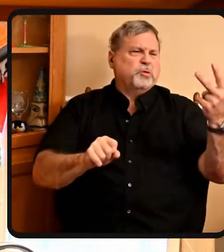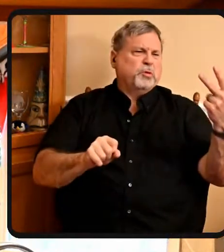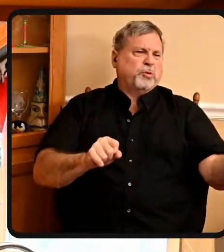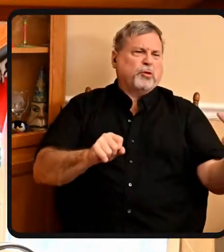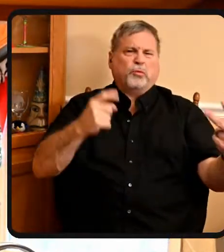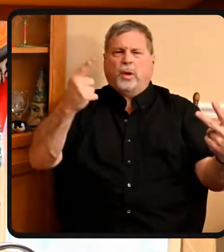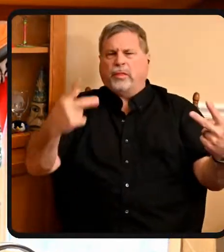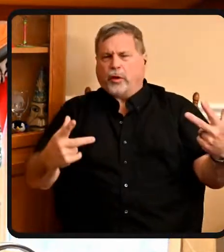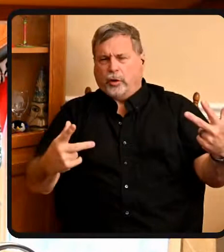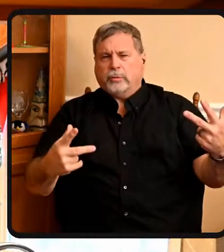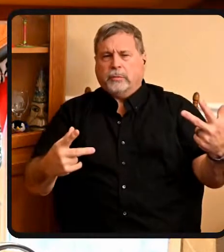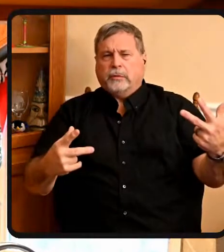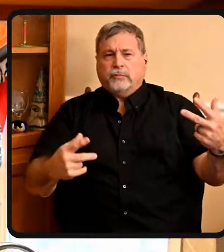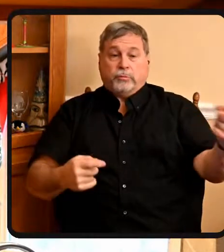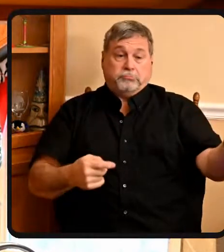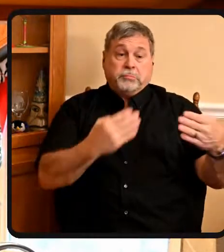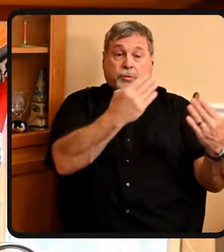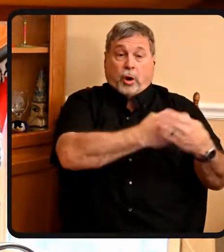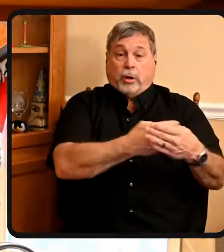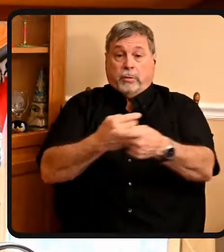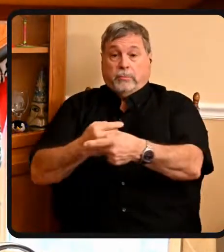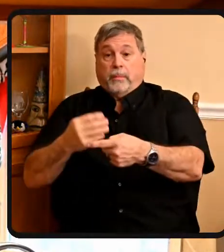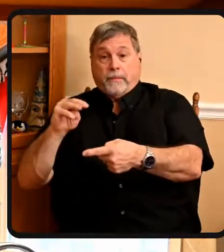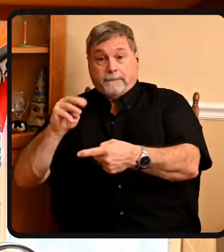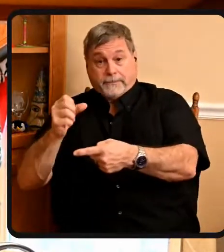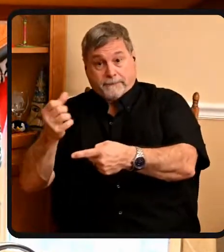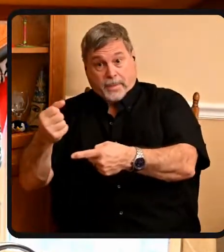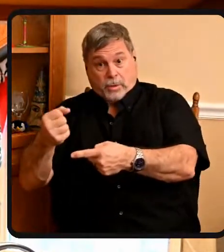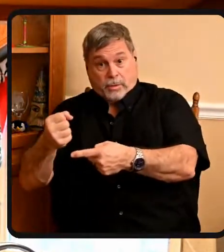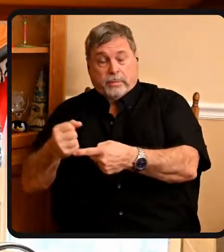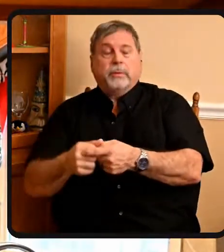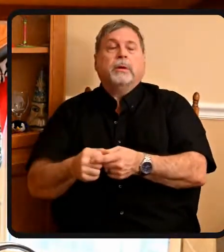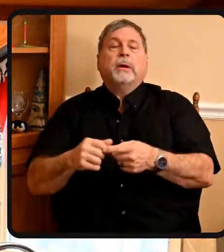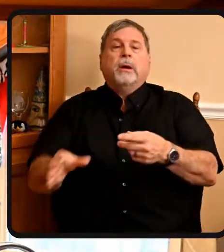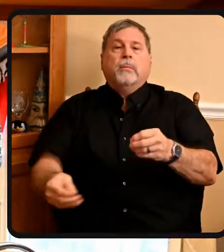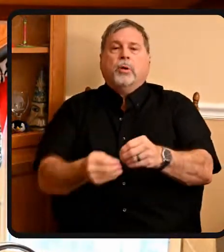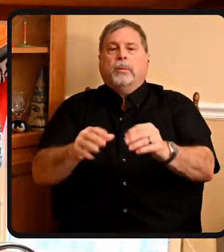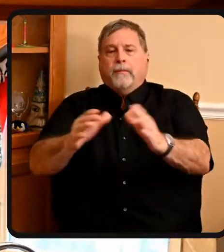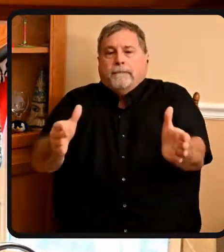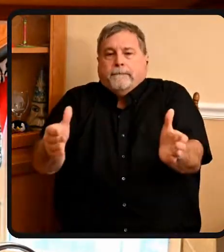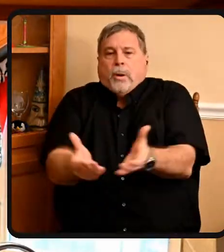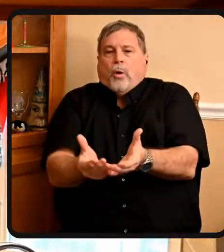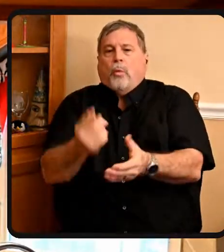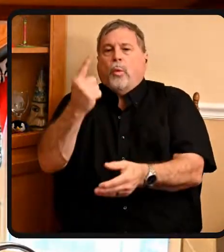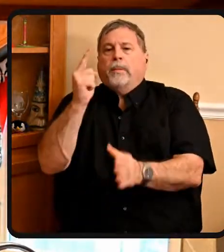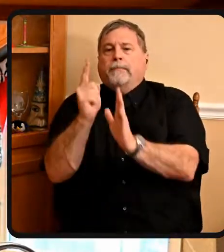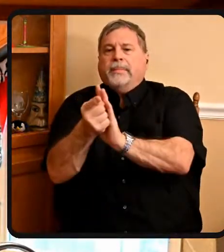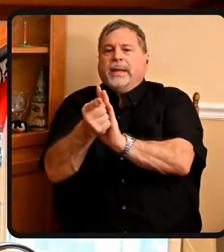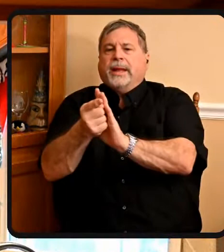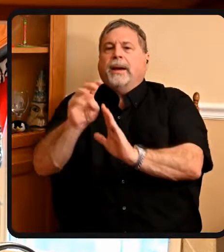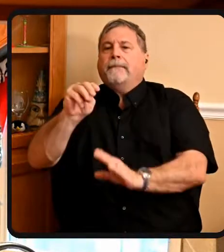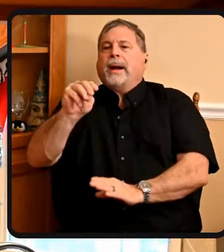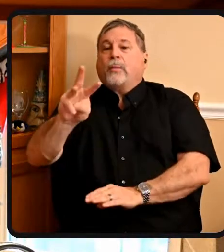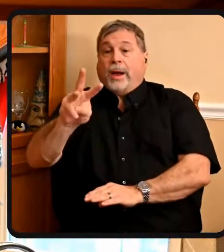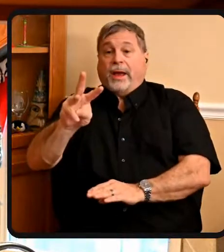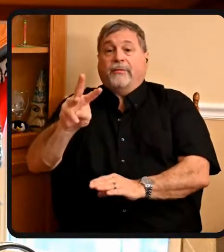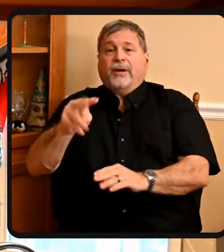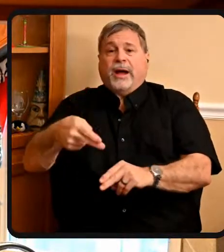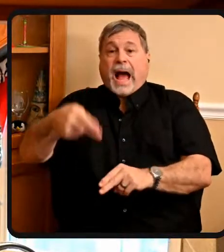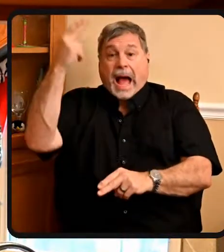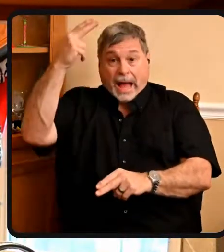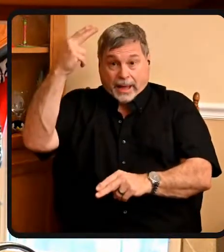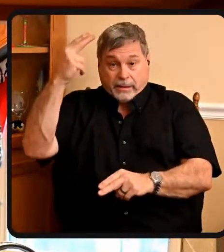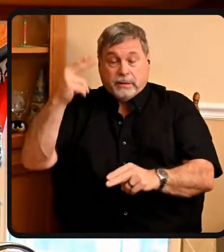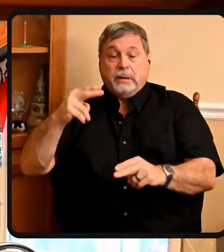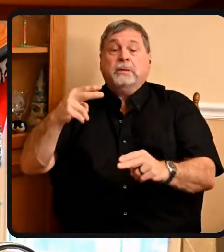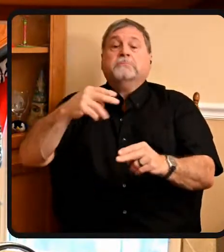to 1/3 milk. Put them in a bowl. I put them in the microwave for about a minute at high.